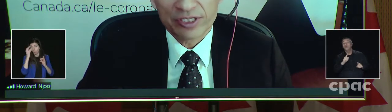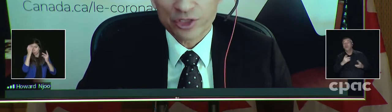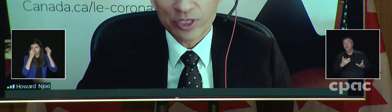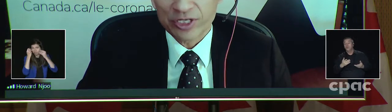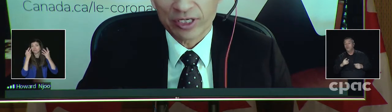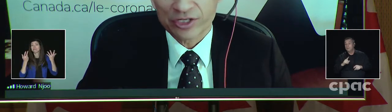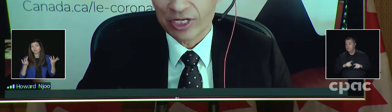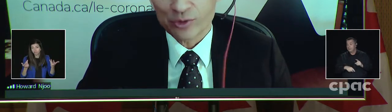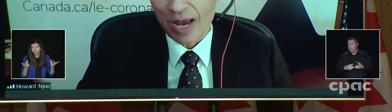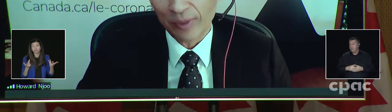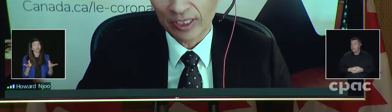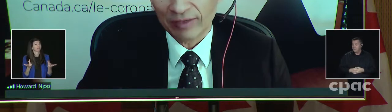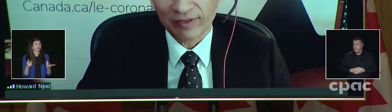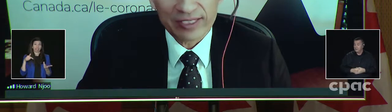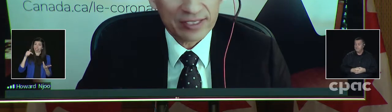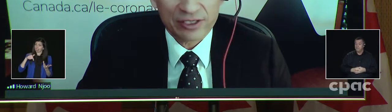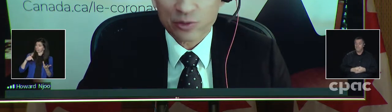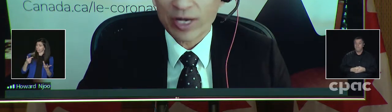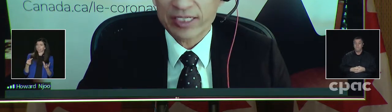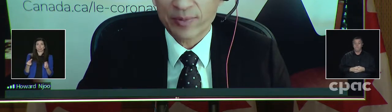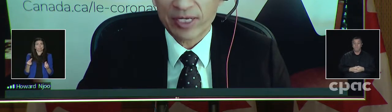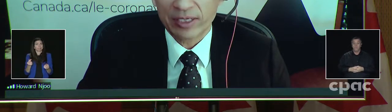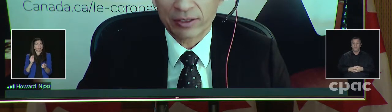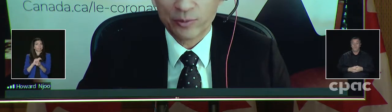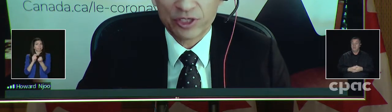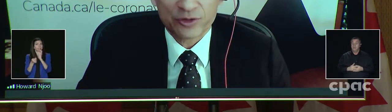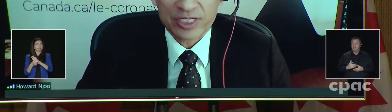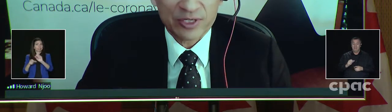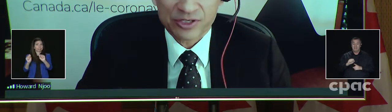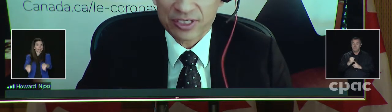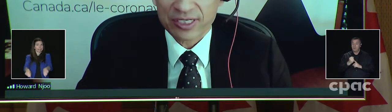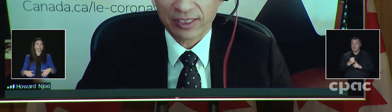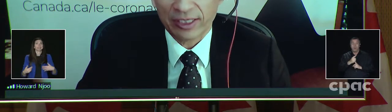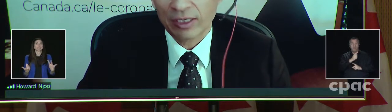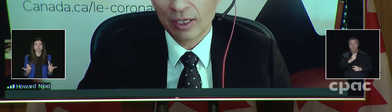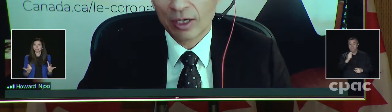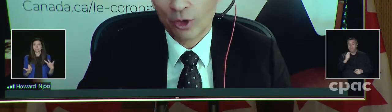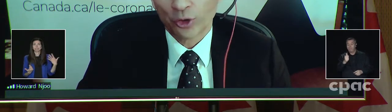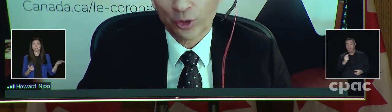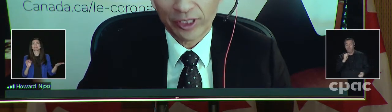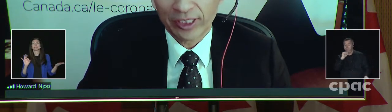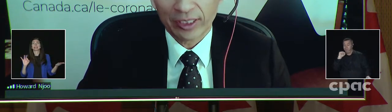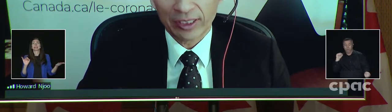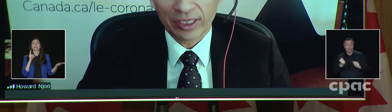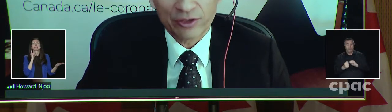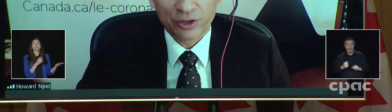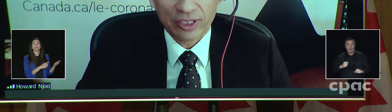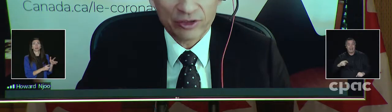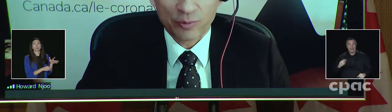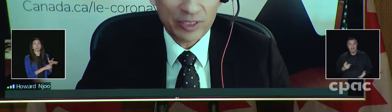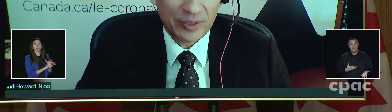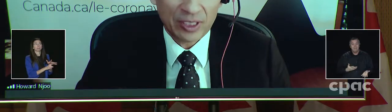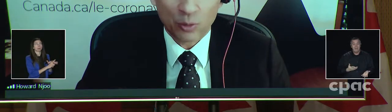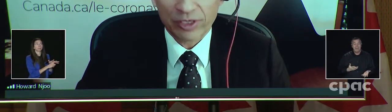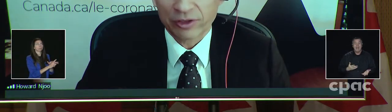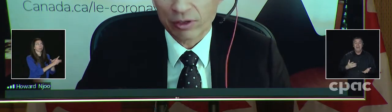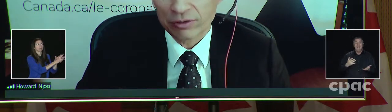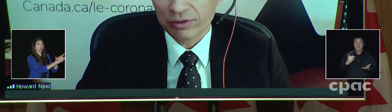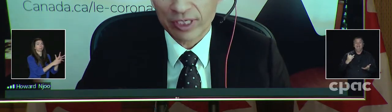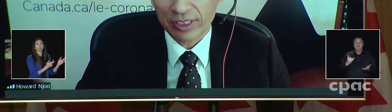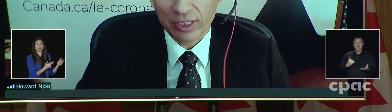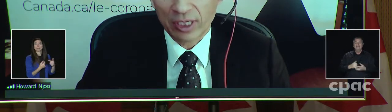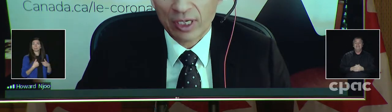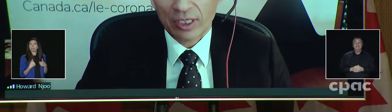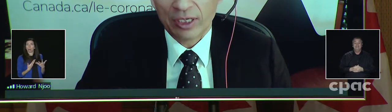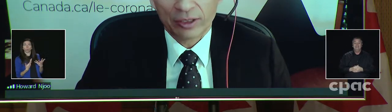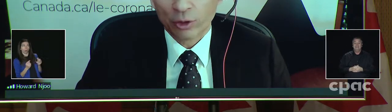know, the situation can change rapidly. If, let's say, there's widespread community transmission suddenly occurring in a country that you might be wanting to go to,